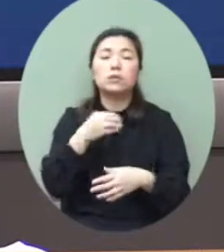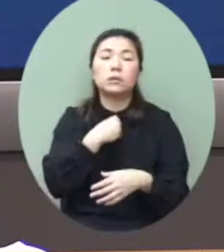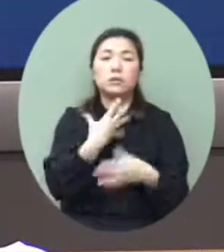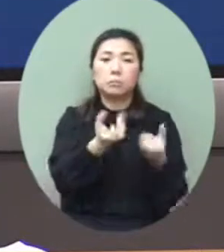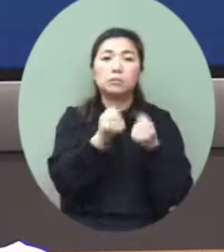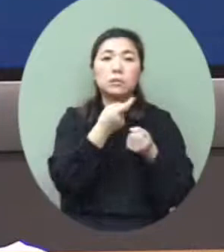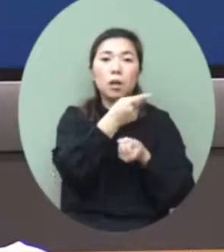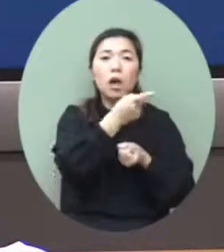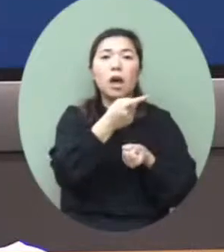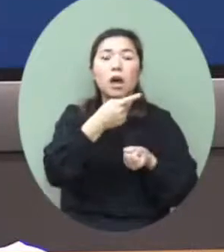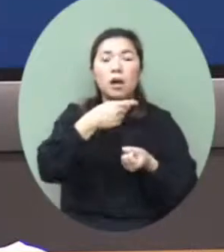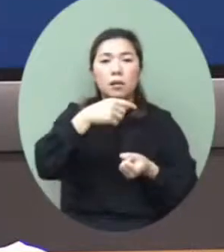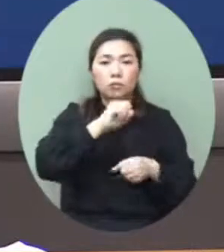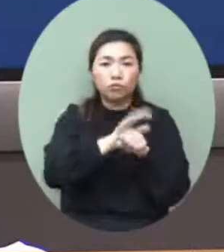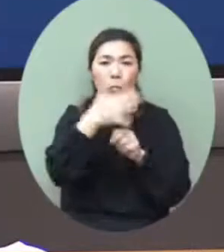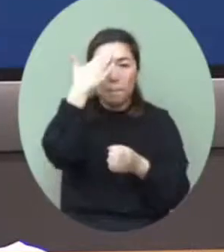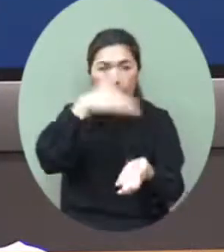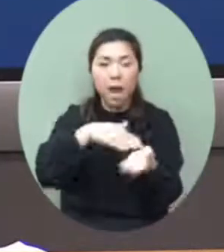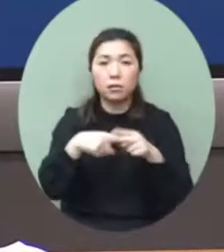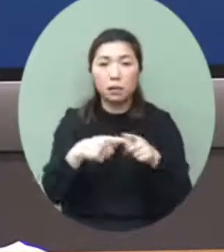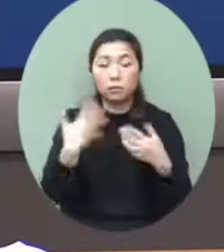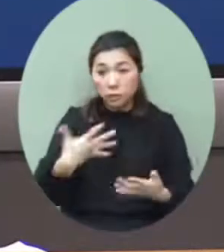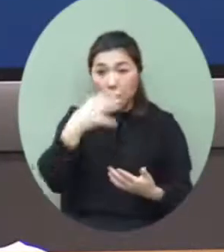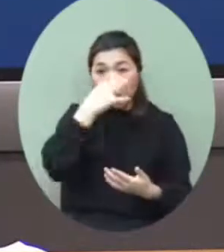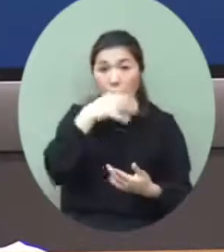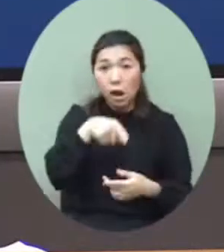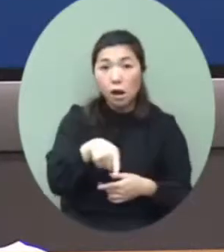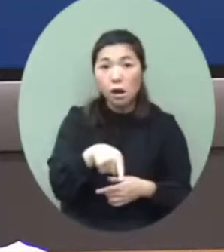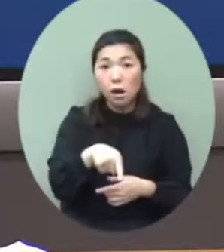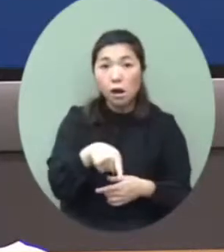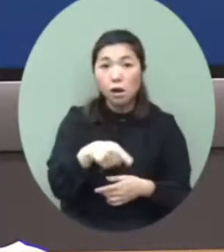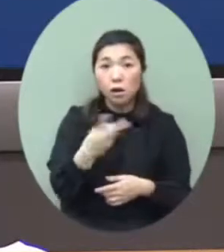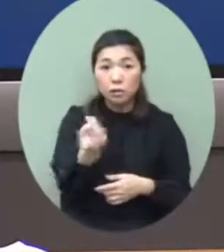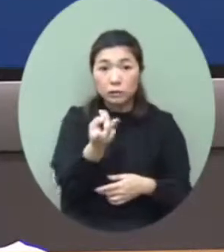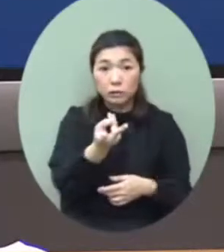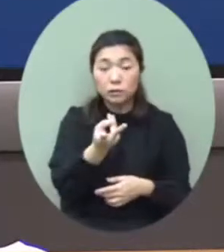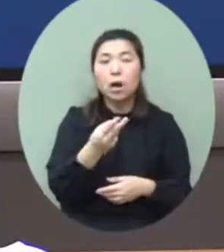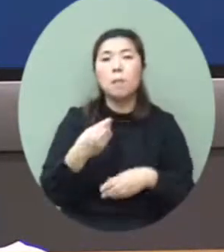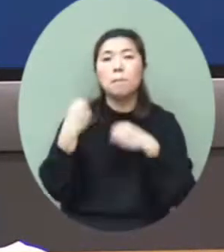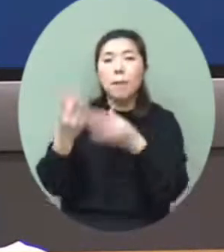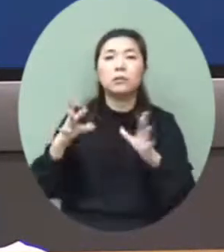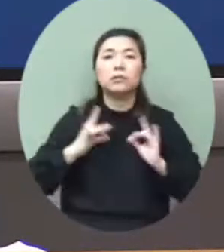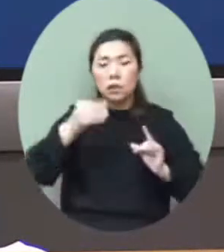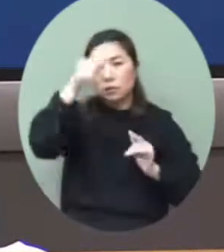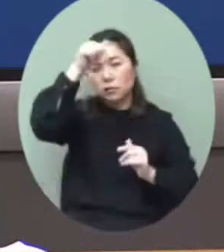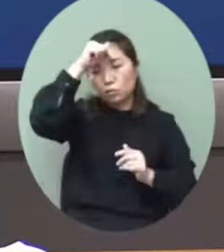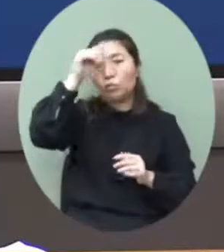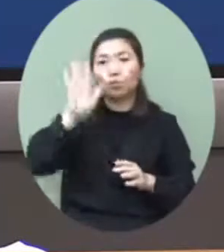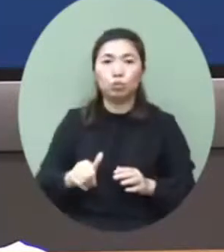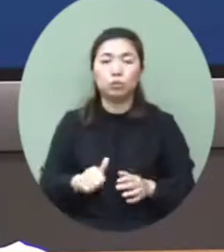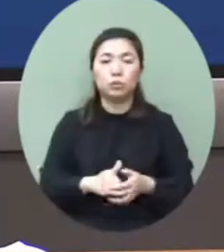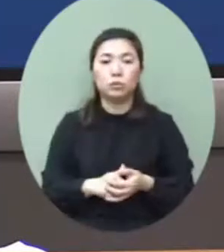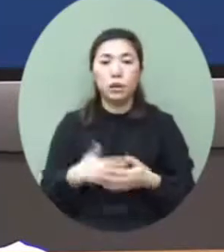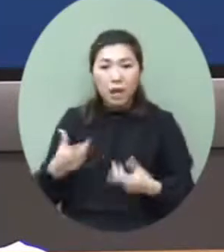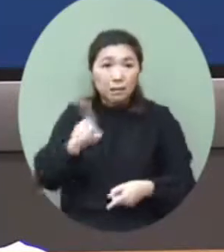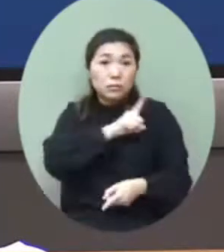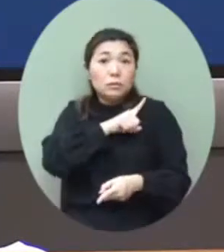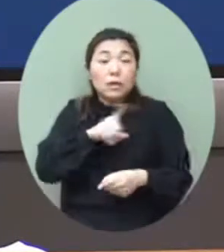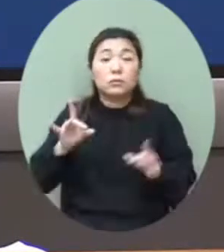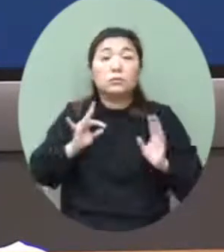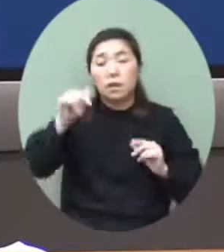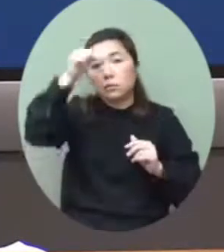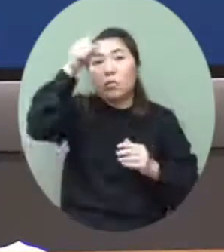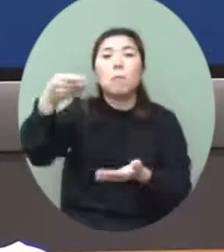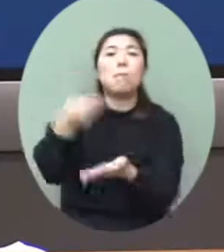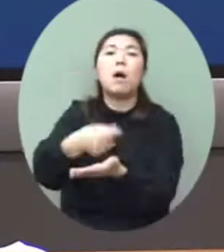they're willing to provide consultation for confirmed COVID cases at their outpatient department.